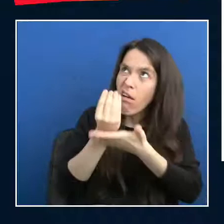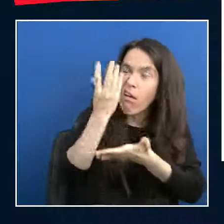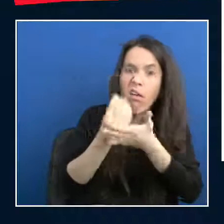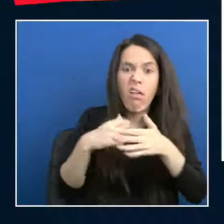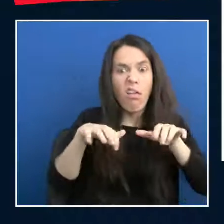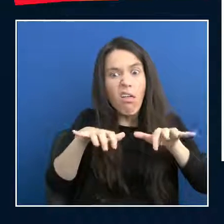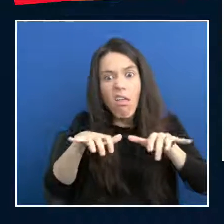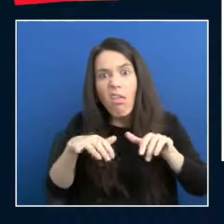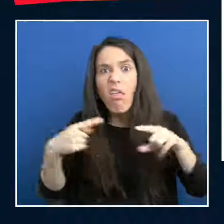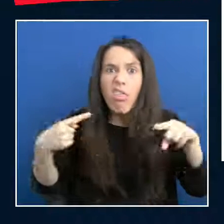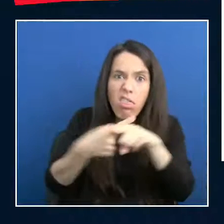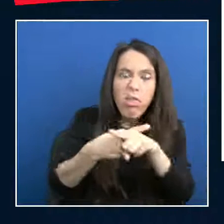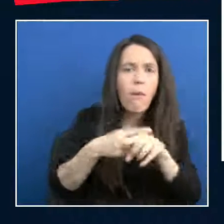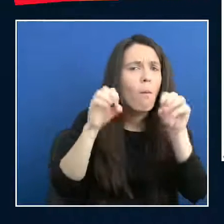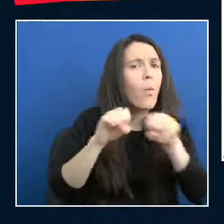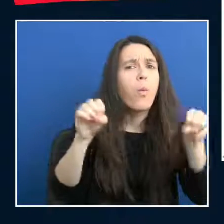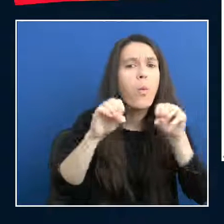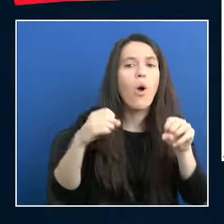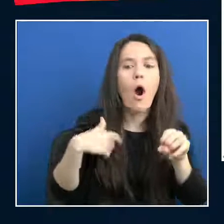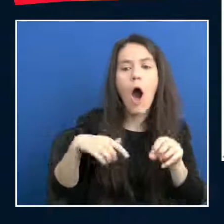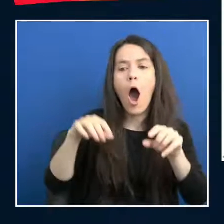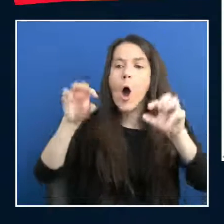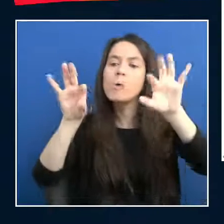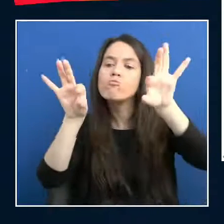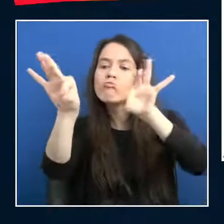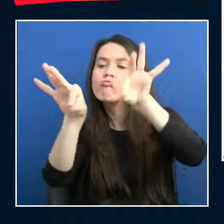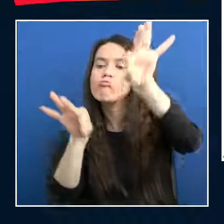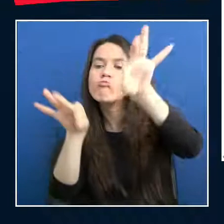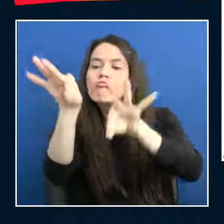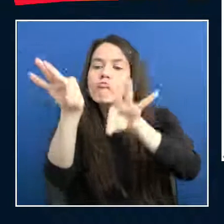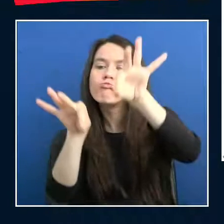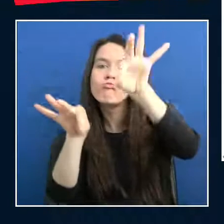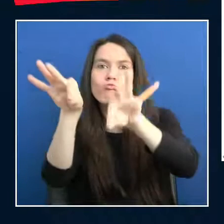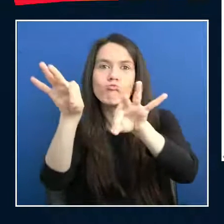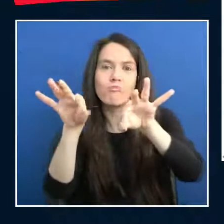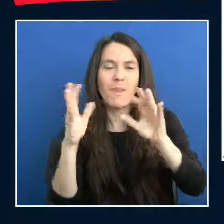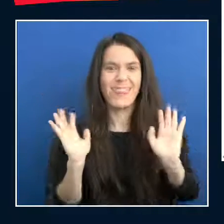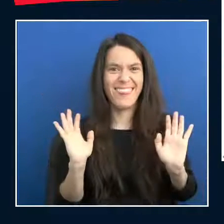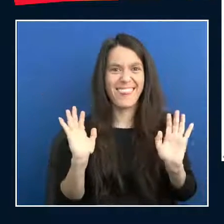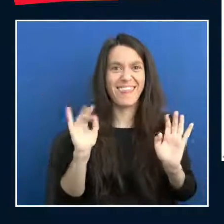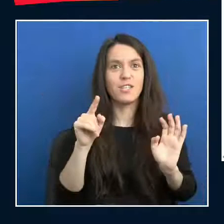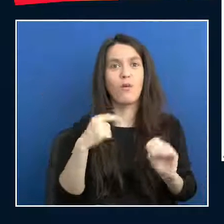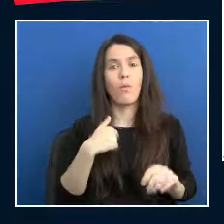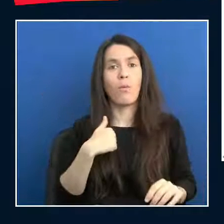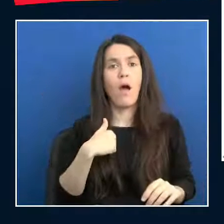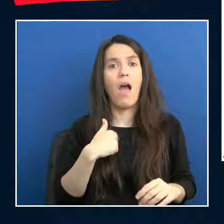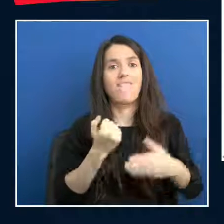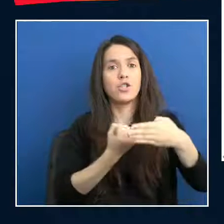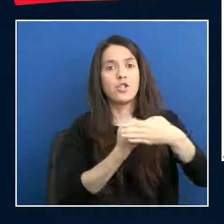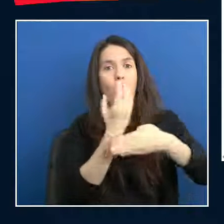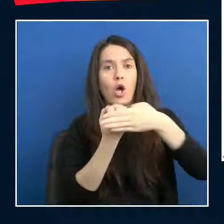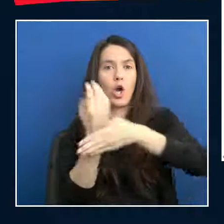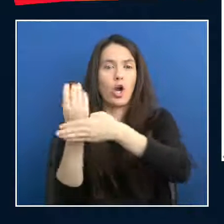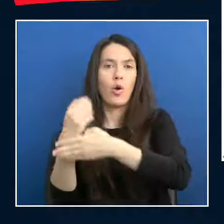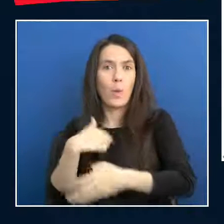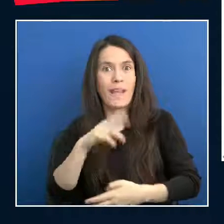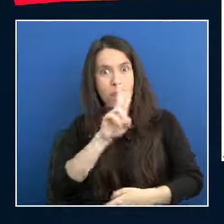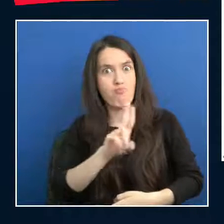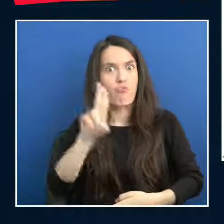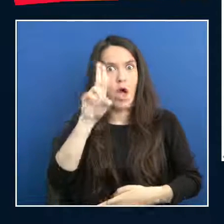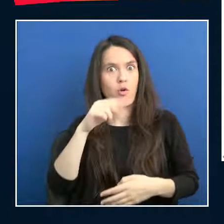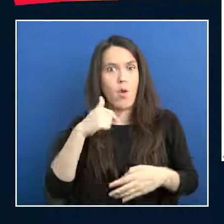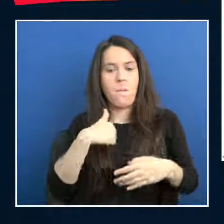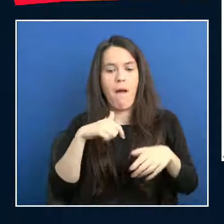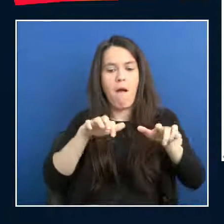conflicts with the version errors and so on. So here I have my Dockerfile for Umbraco, so I can run Umbraco locally on my